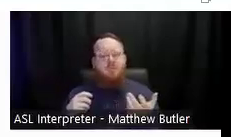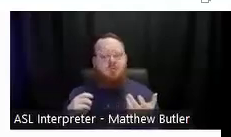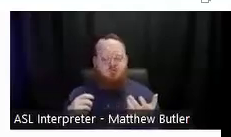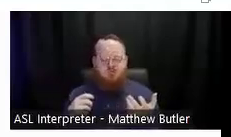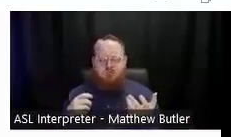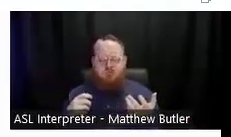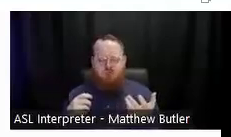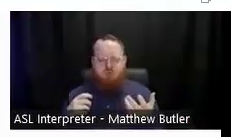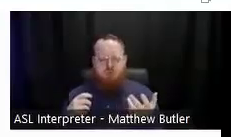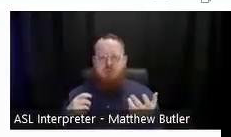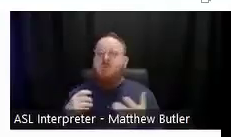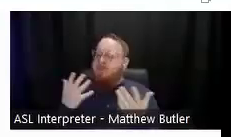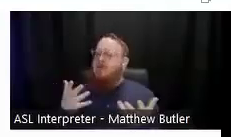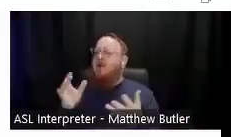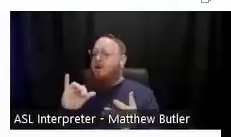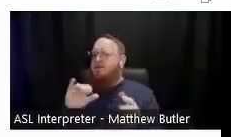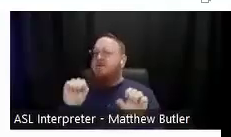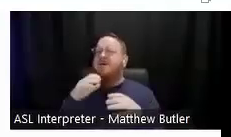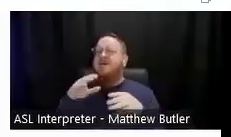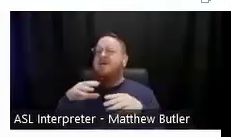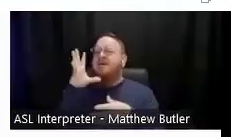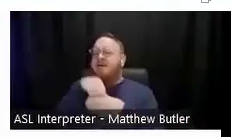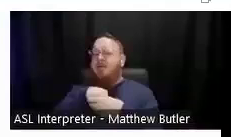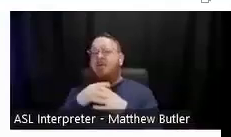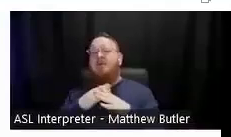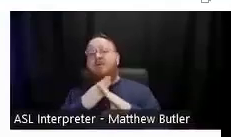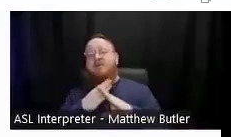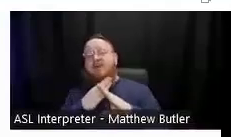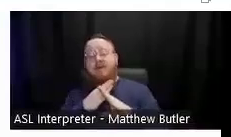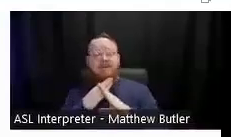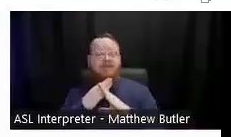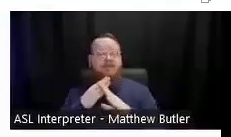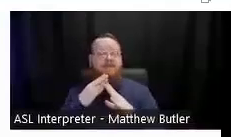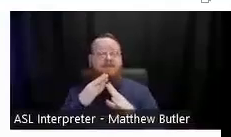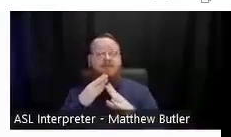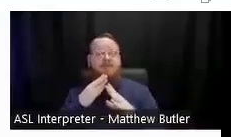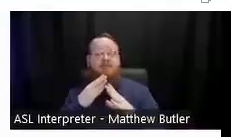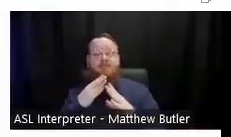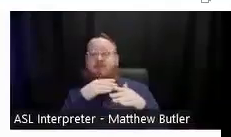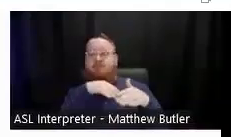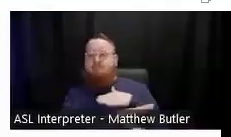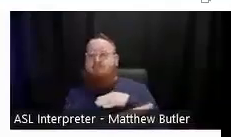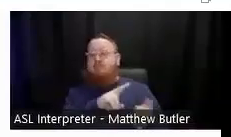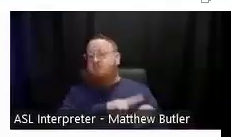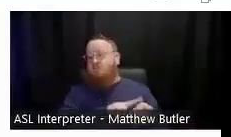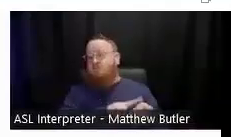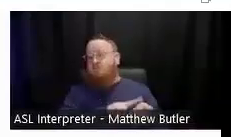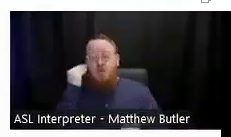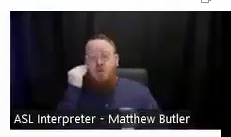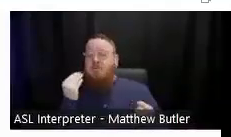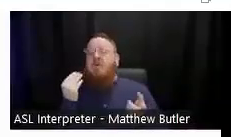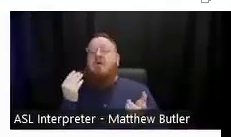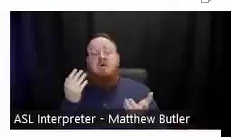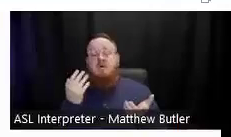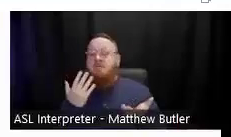It includes preventing people from going into nursing homes, which is not